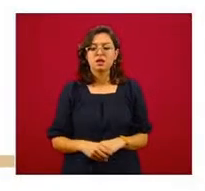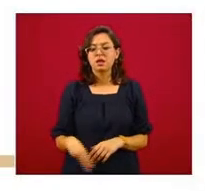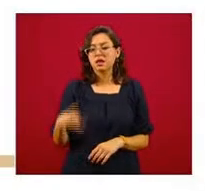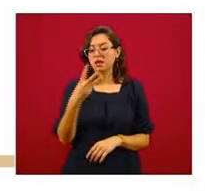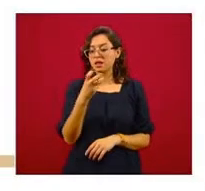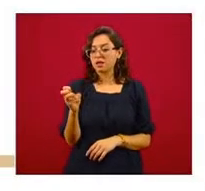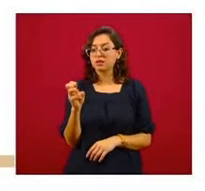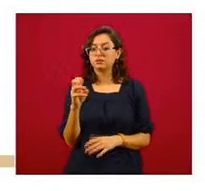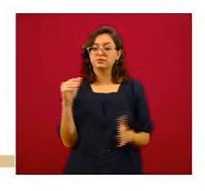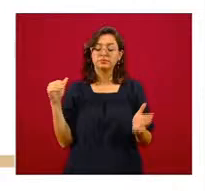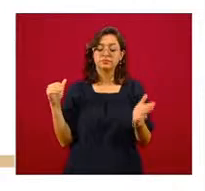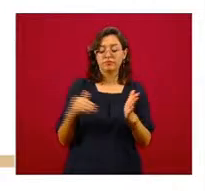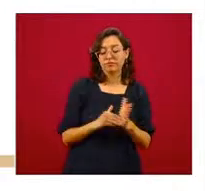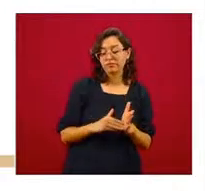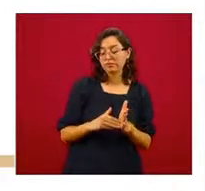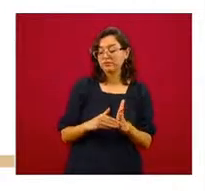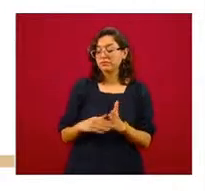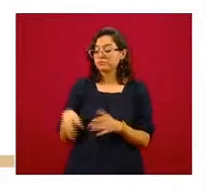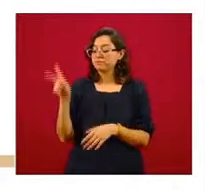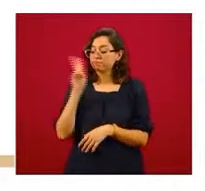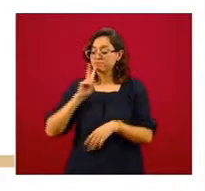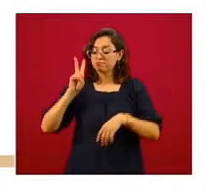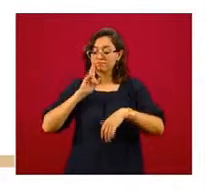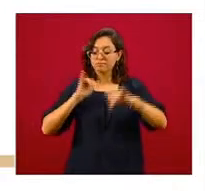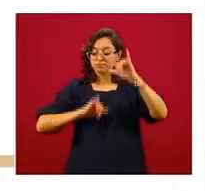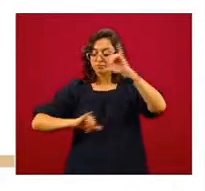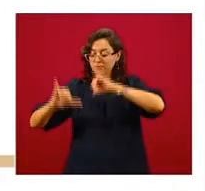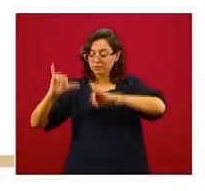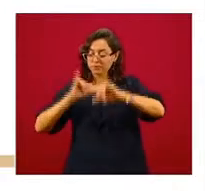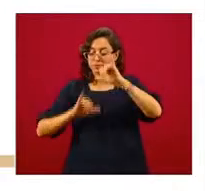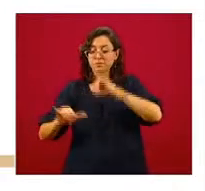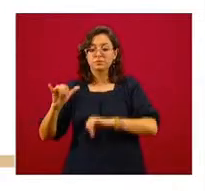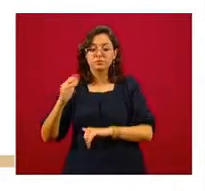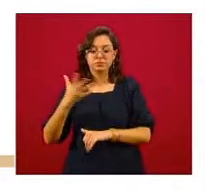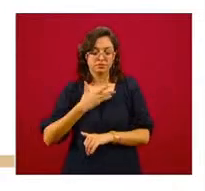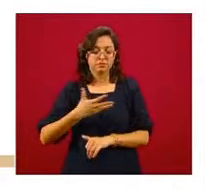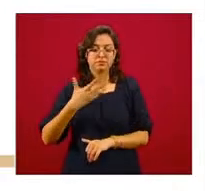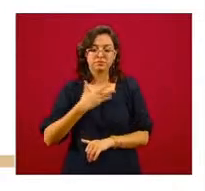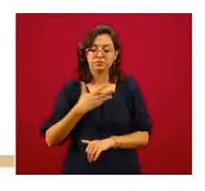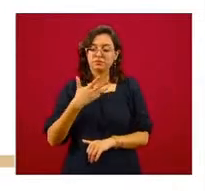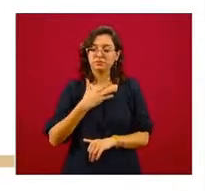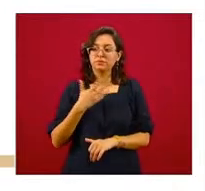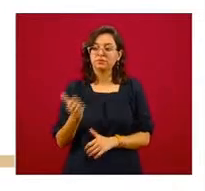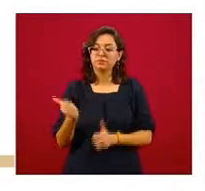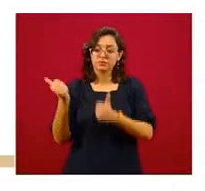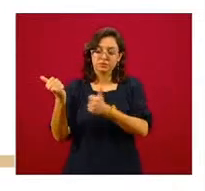national public healthcare system. These are the new tests.